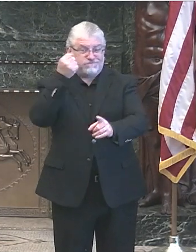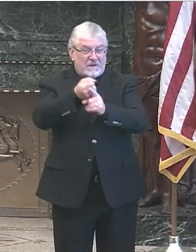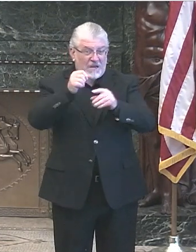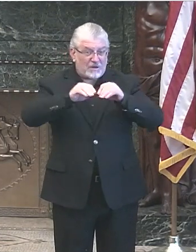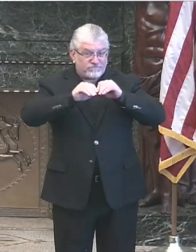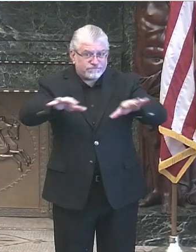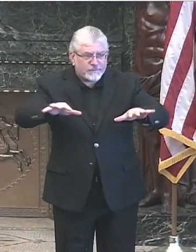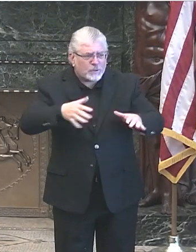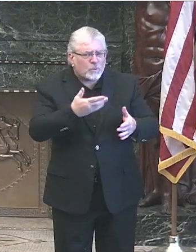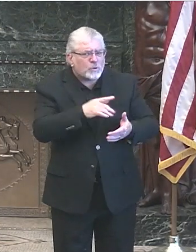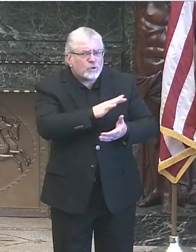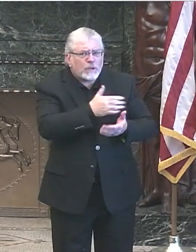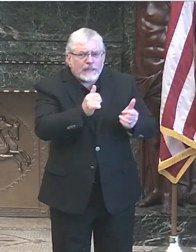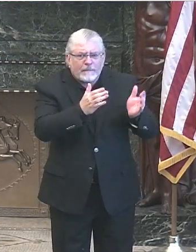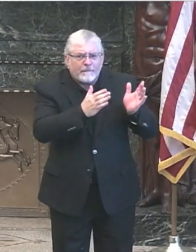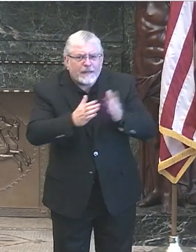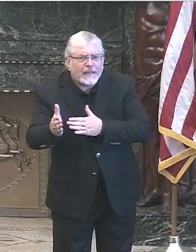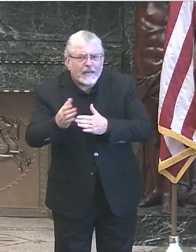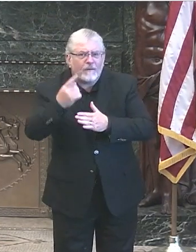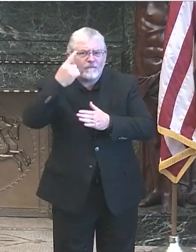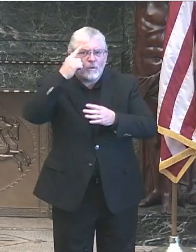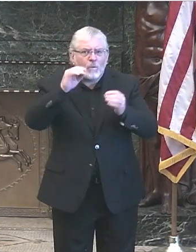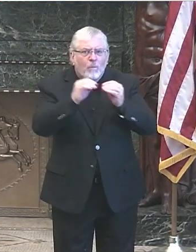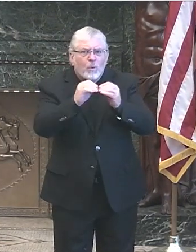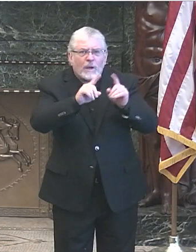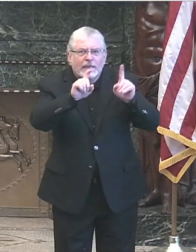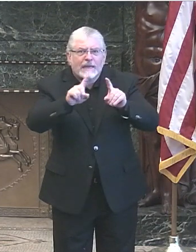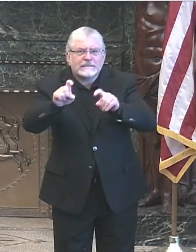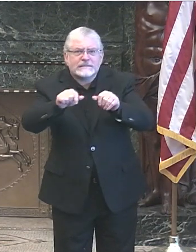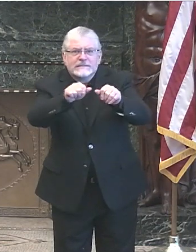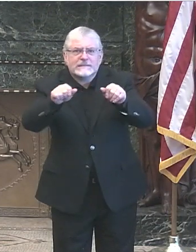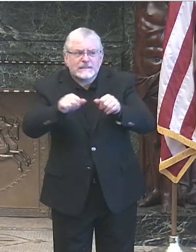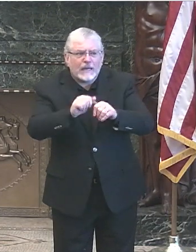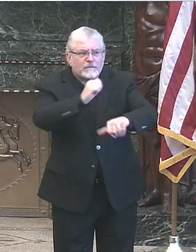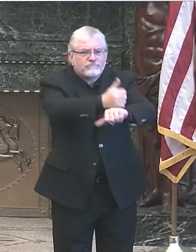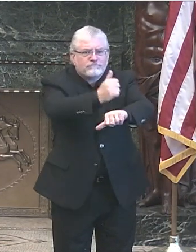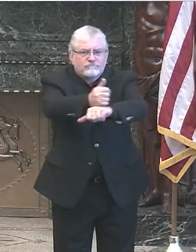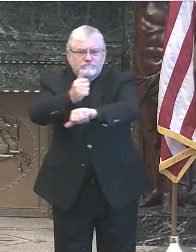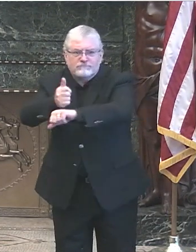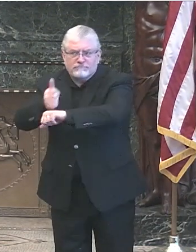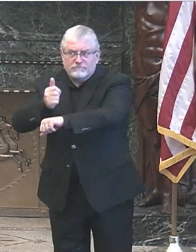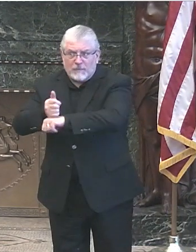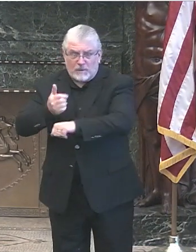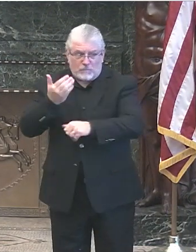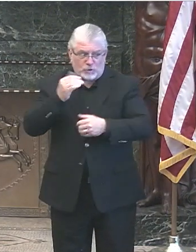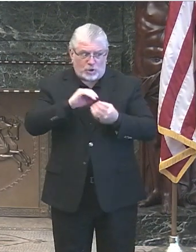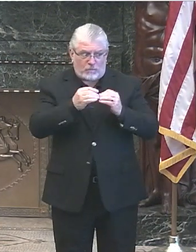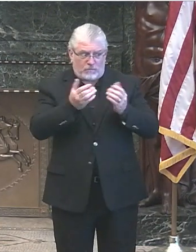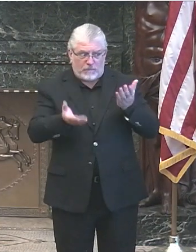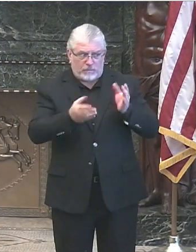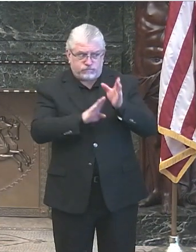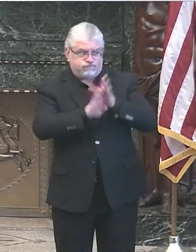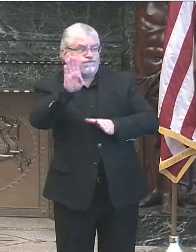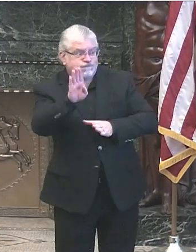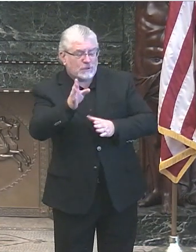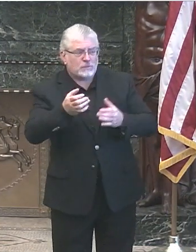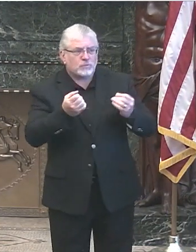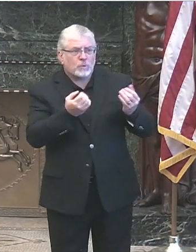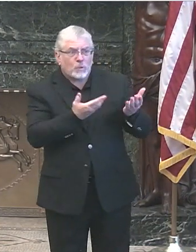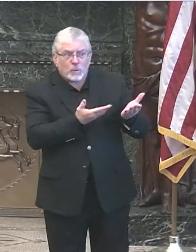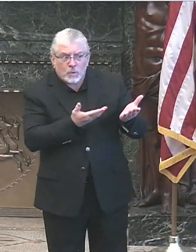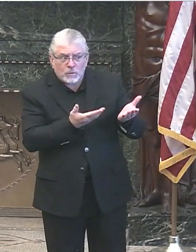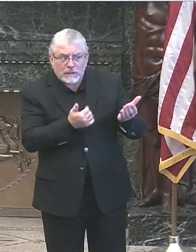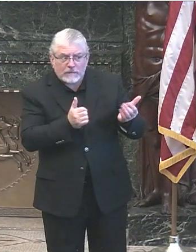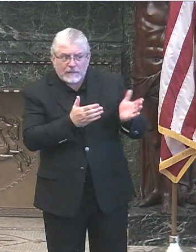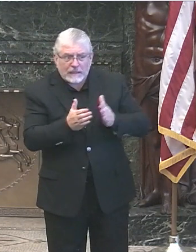numbers, particularly in areas where we know that the numbers are high, which are predominantly African